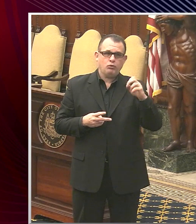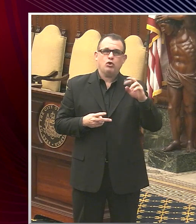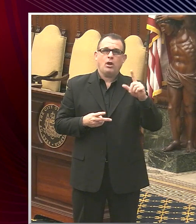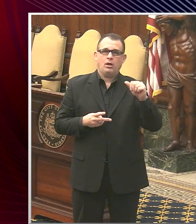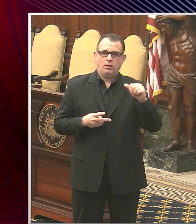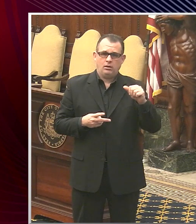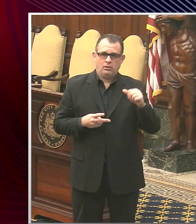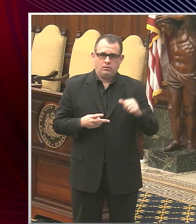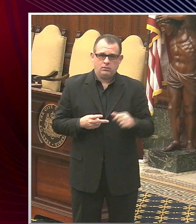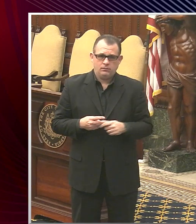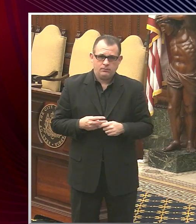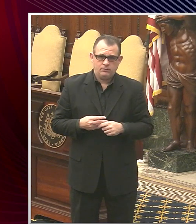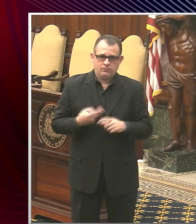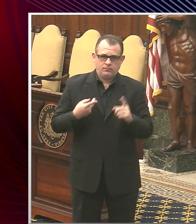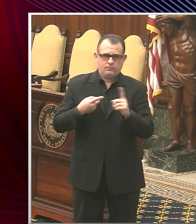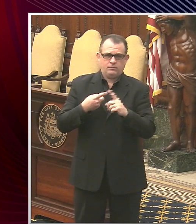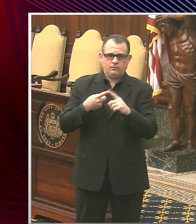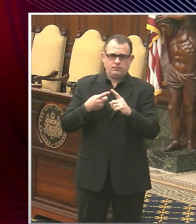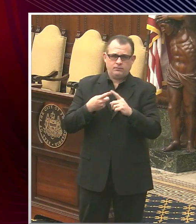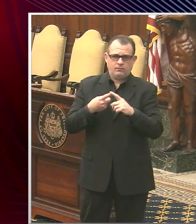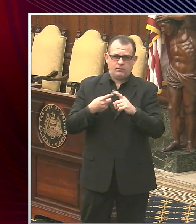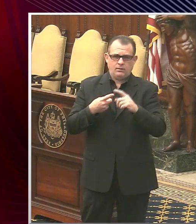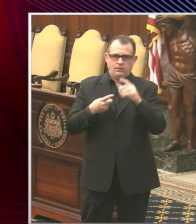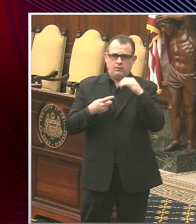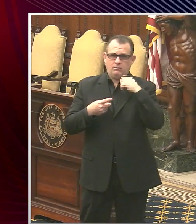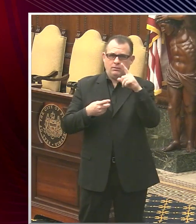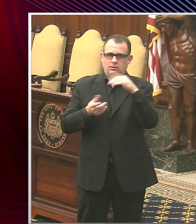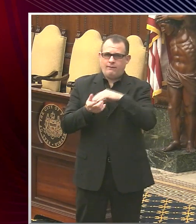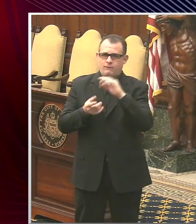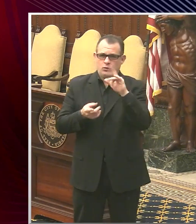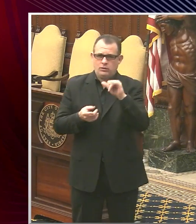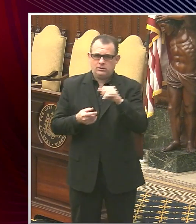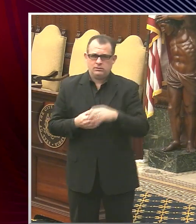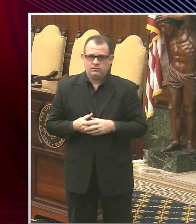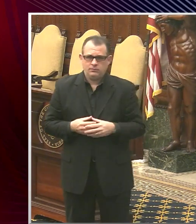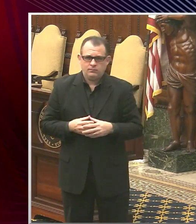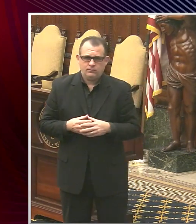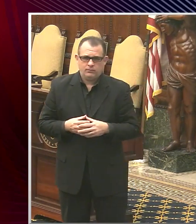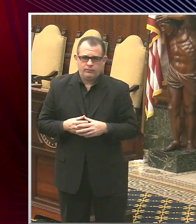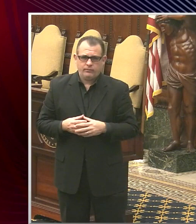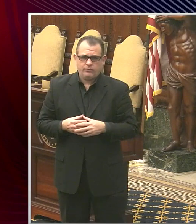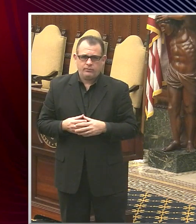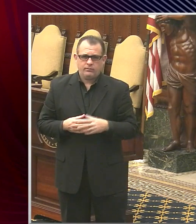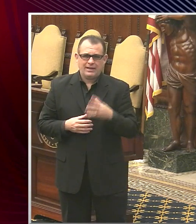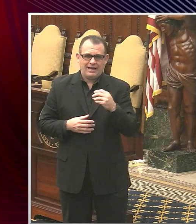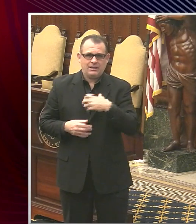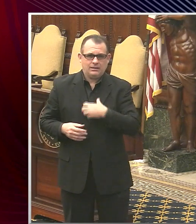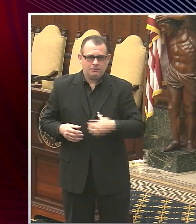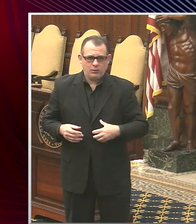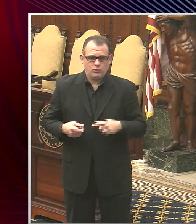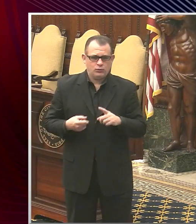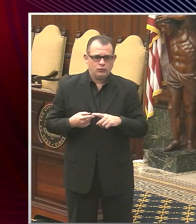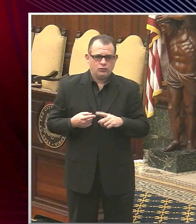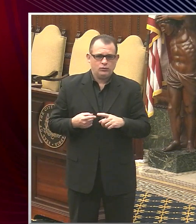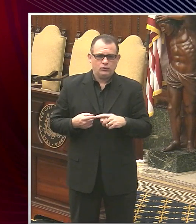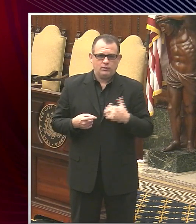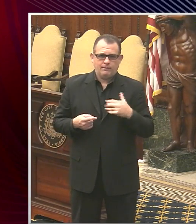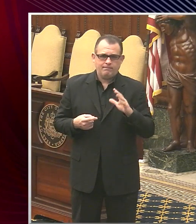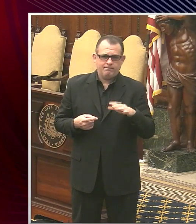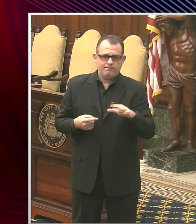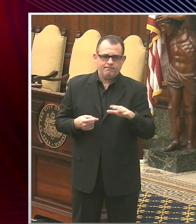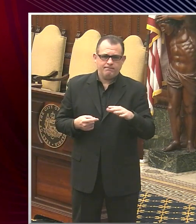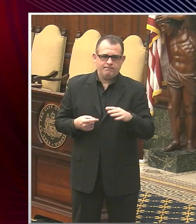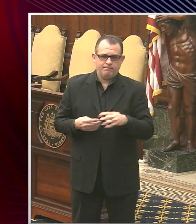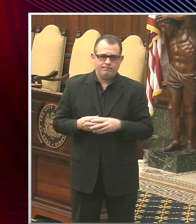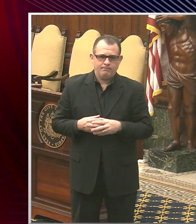right, both for, one for Dr. Farley and Mayor Kenny, and just kind of like editor to the press team. One of the issues